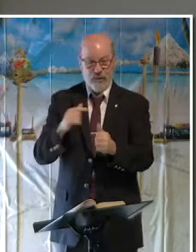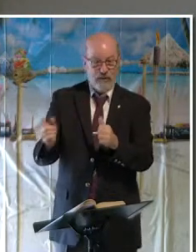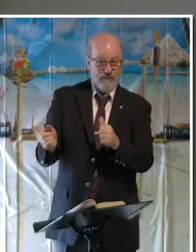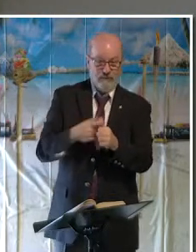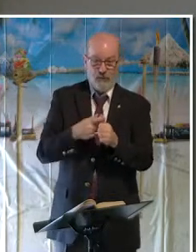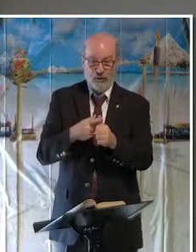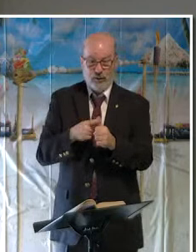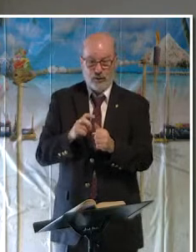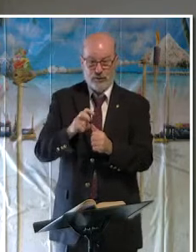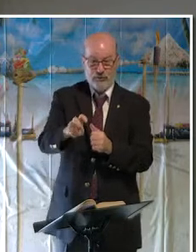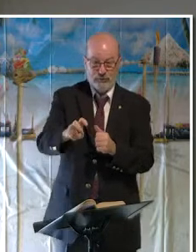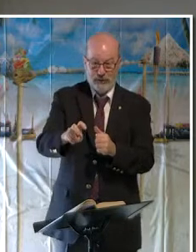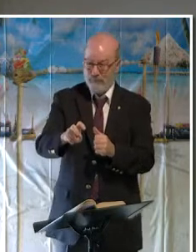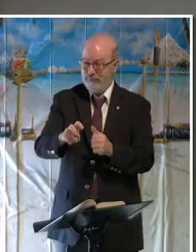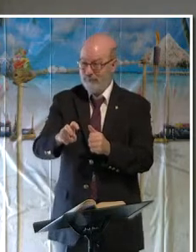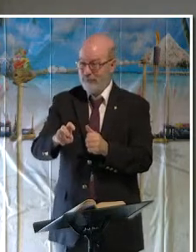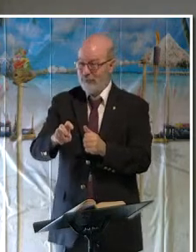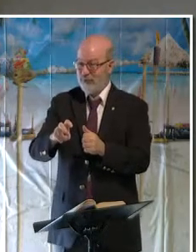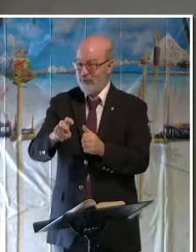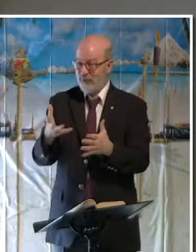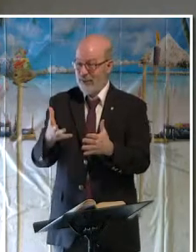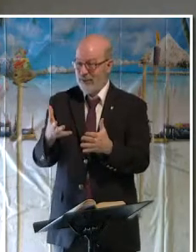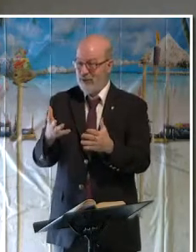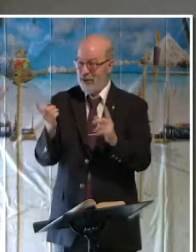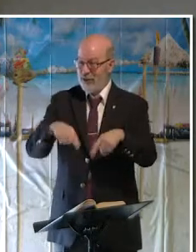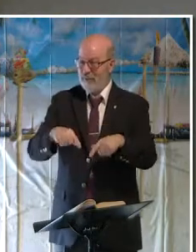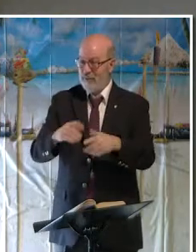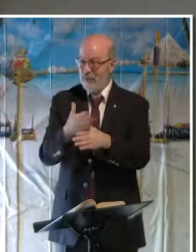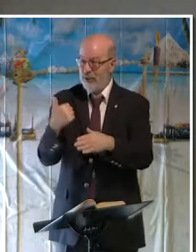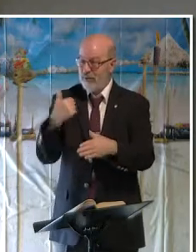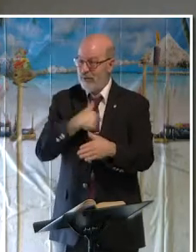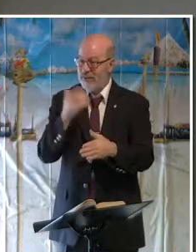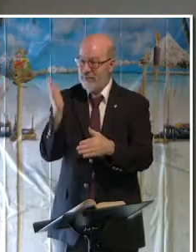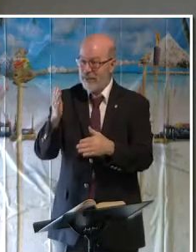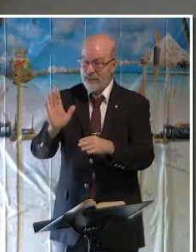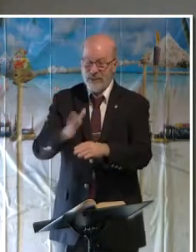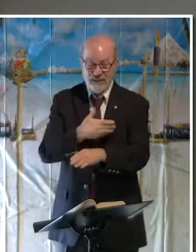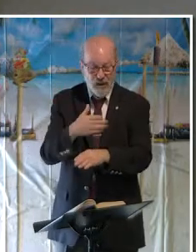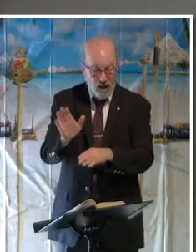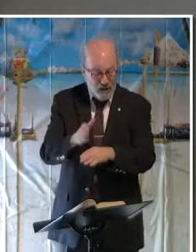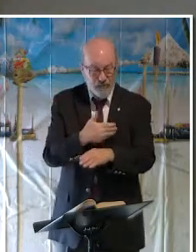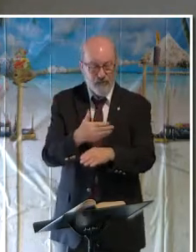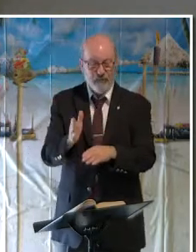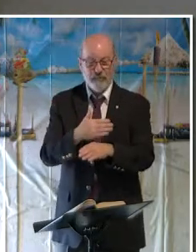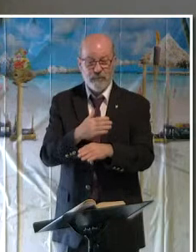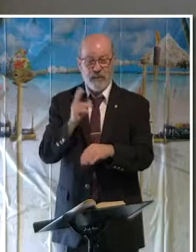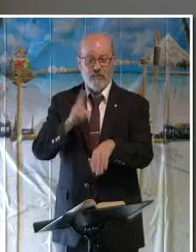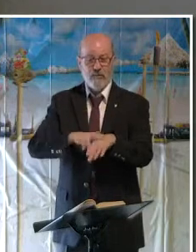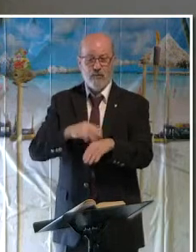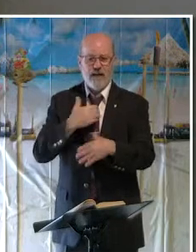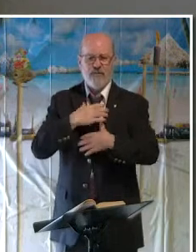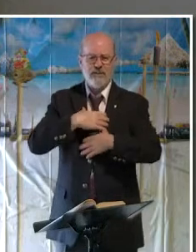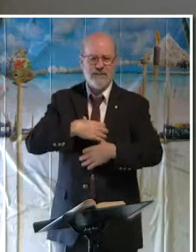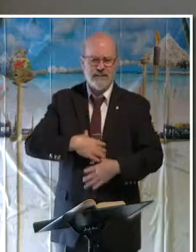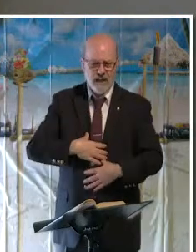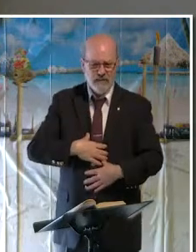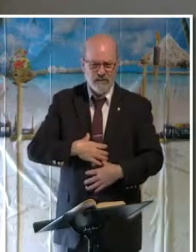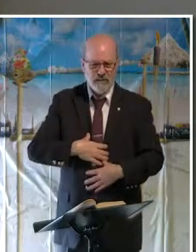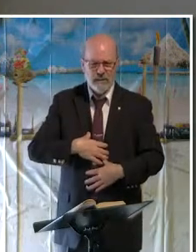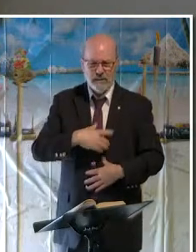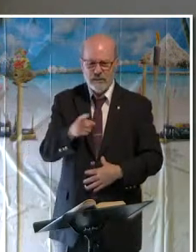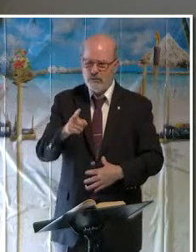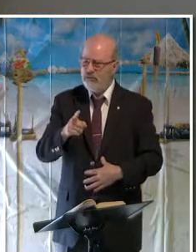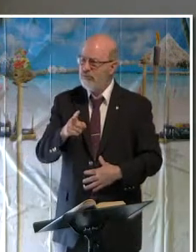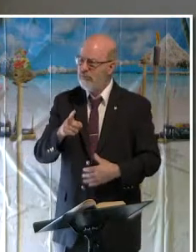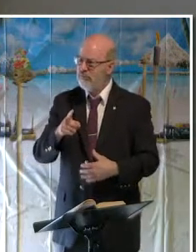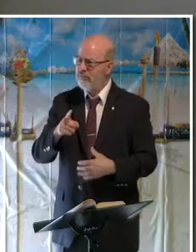first trip out. So they are coming to share with us a message and song. And of course, our desire is that you will